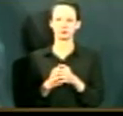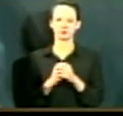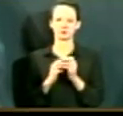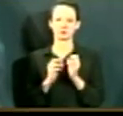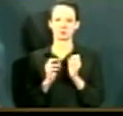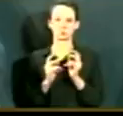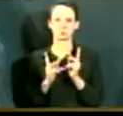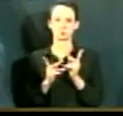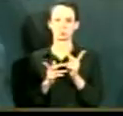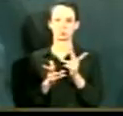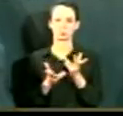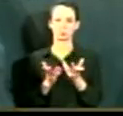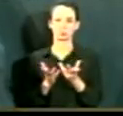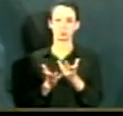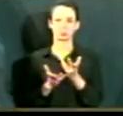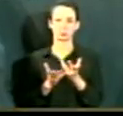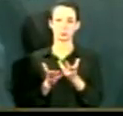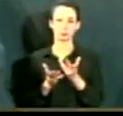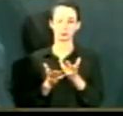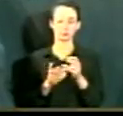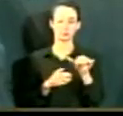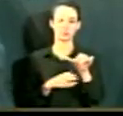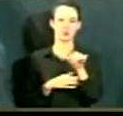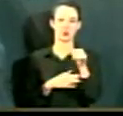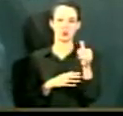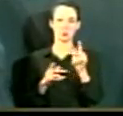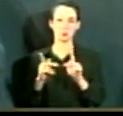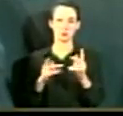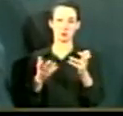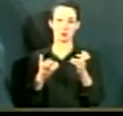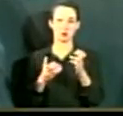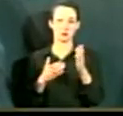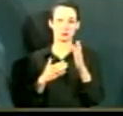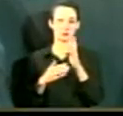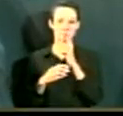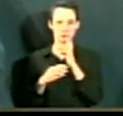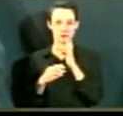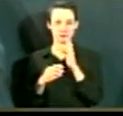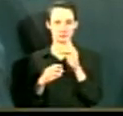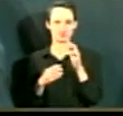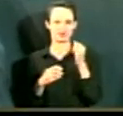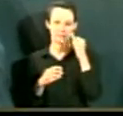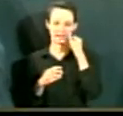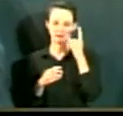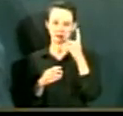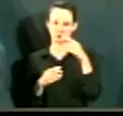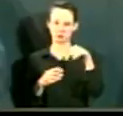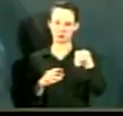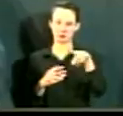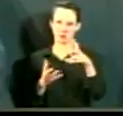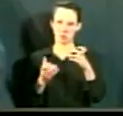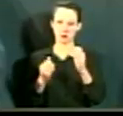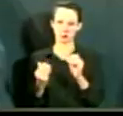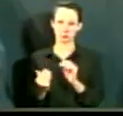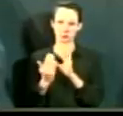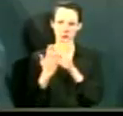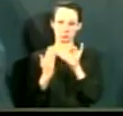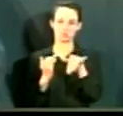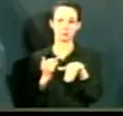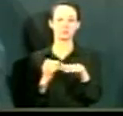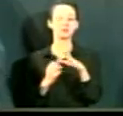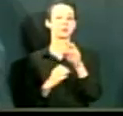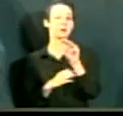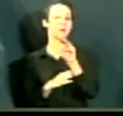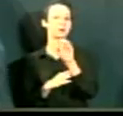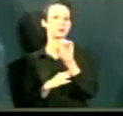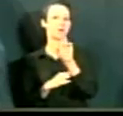Okay, who can? Well, let's get the other people that want to speak, and then if one of you all want to speak to that. Okay, so Ms. Owen